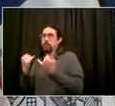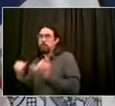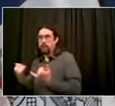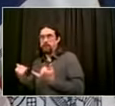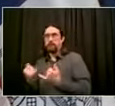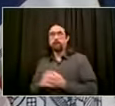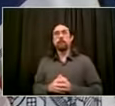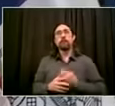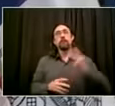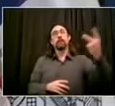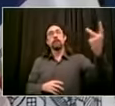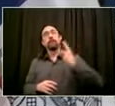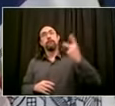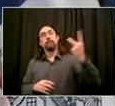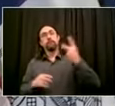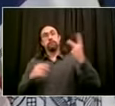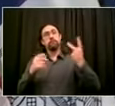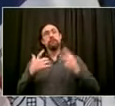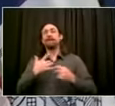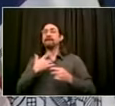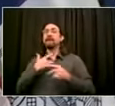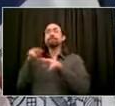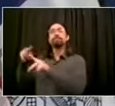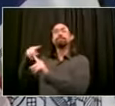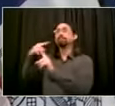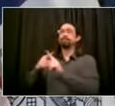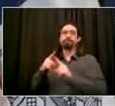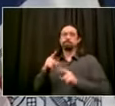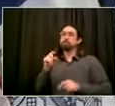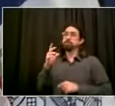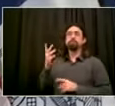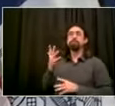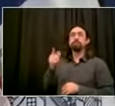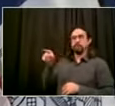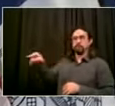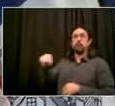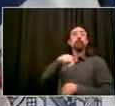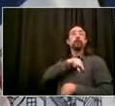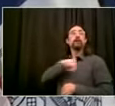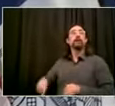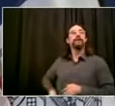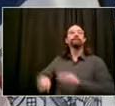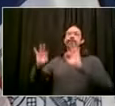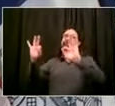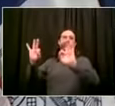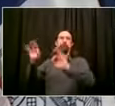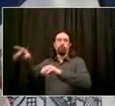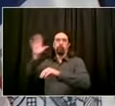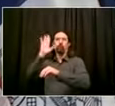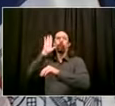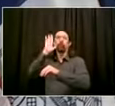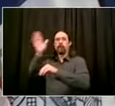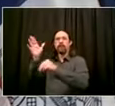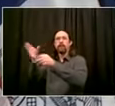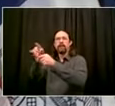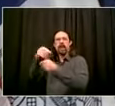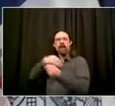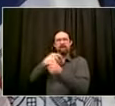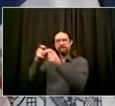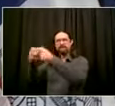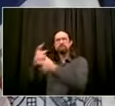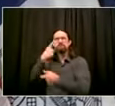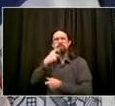remove restrictions in Central Queens. But again, pending final confirmation, pending final look at the data. We got some